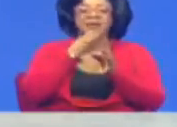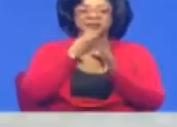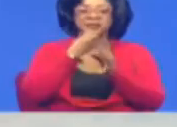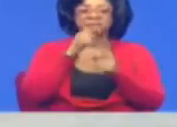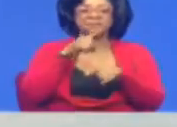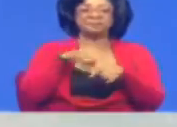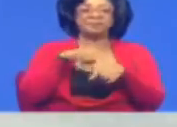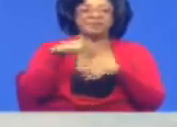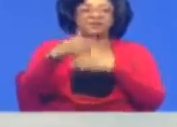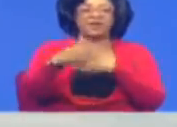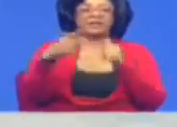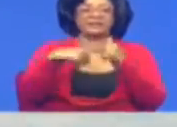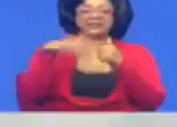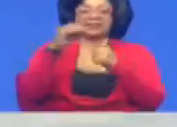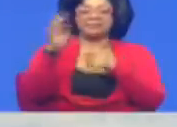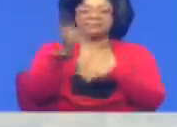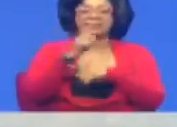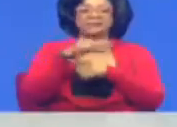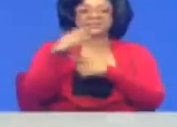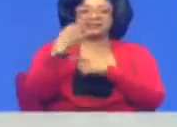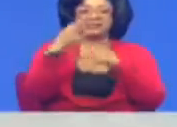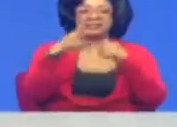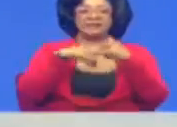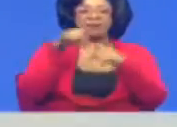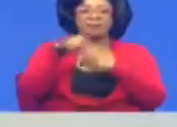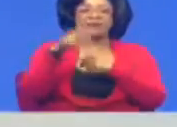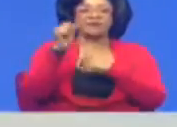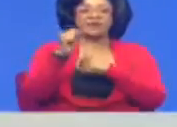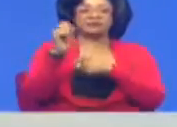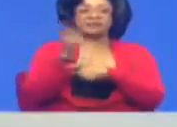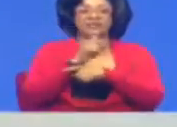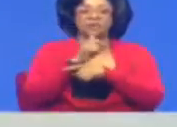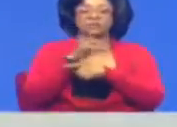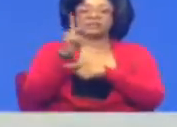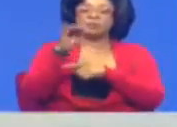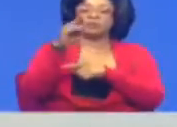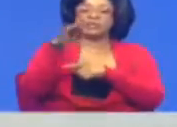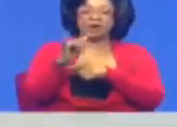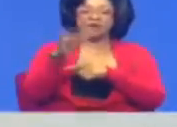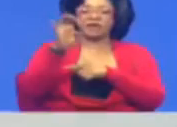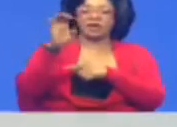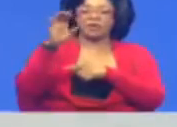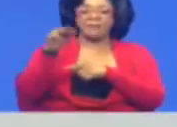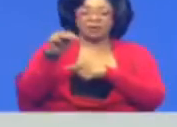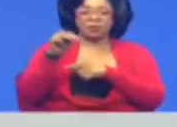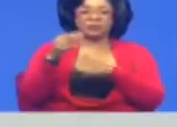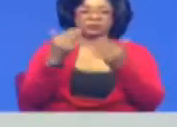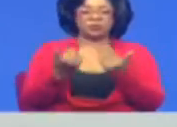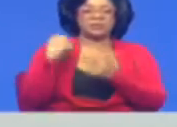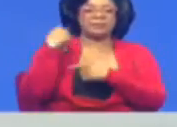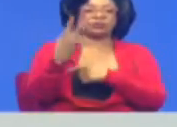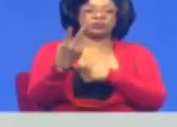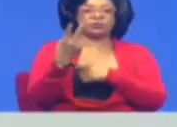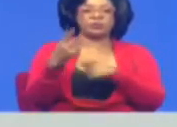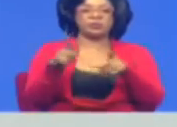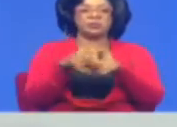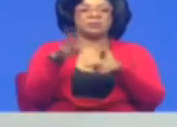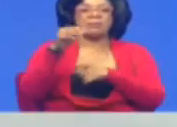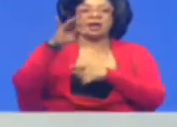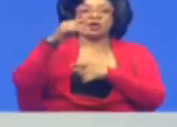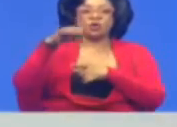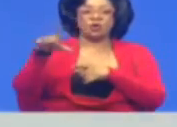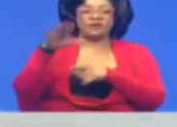minutes and 37.5 seconds. Titus Kimutai of Elgeyo Marakwet was second, as Michael Kamau